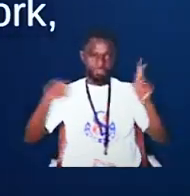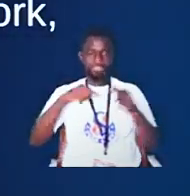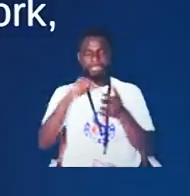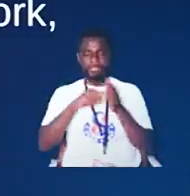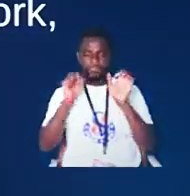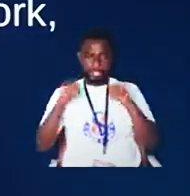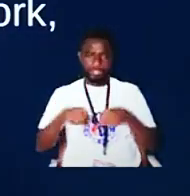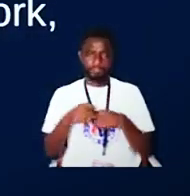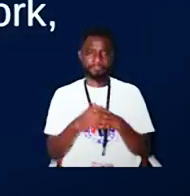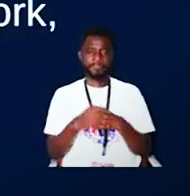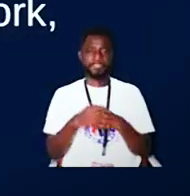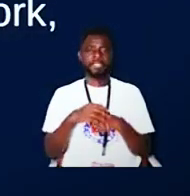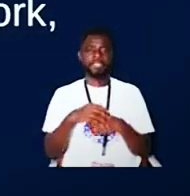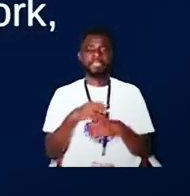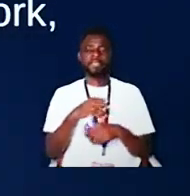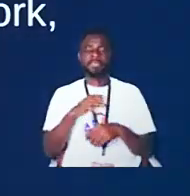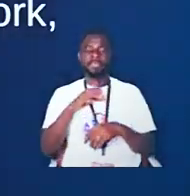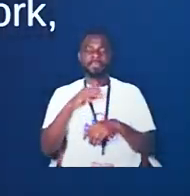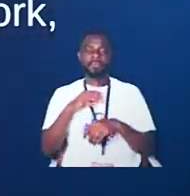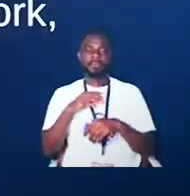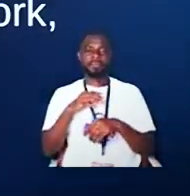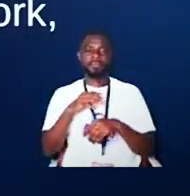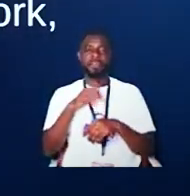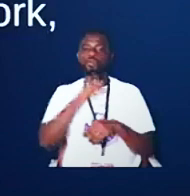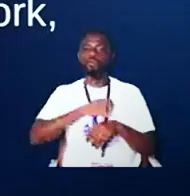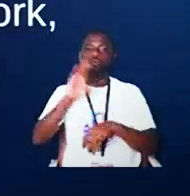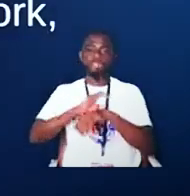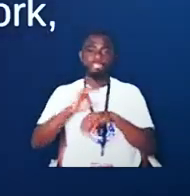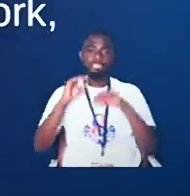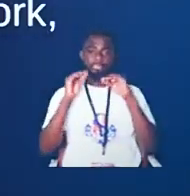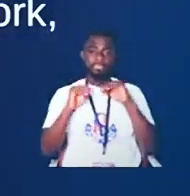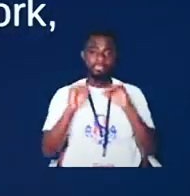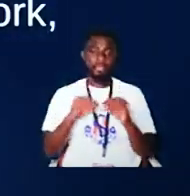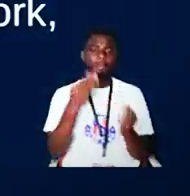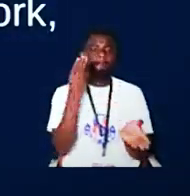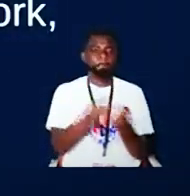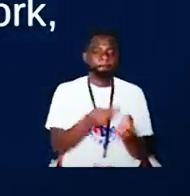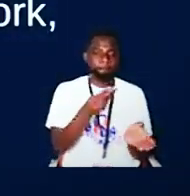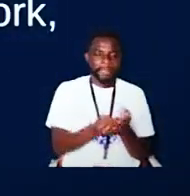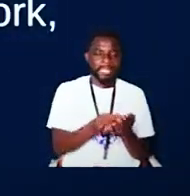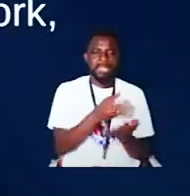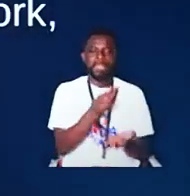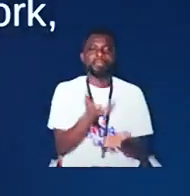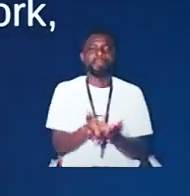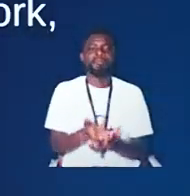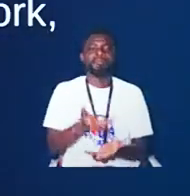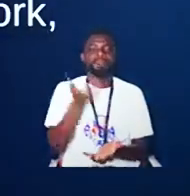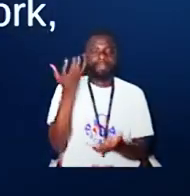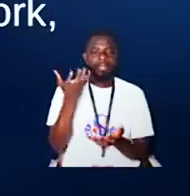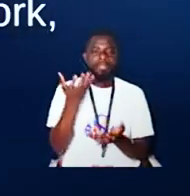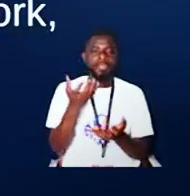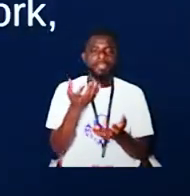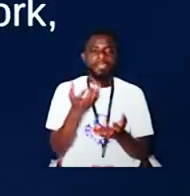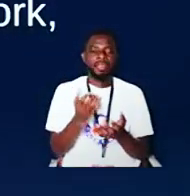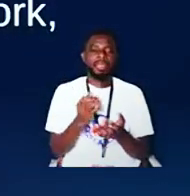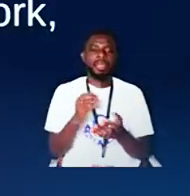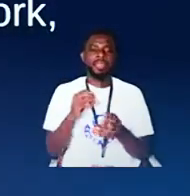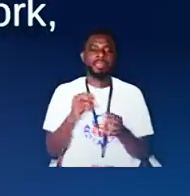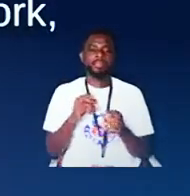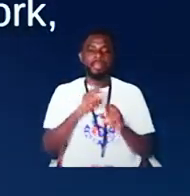go. The Protestants taught that money and wealth are byproducts of